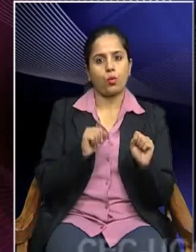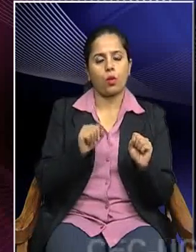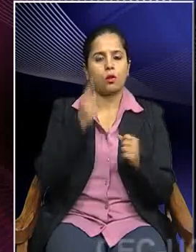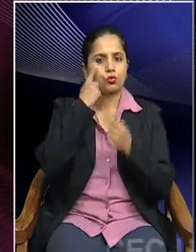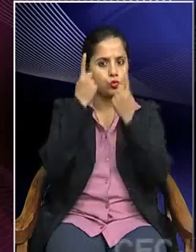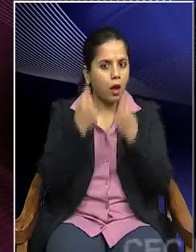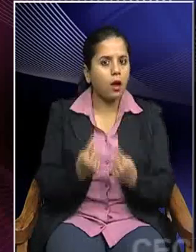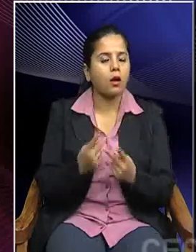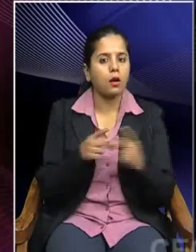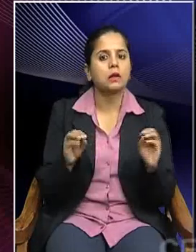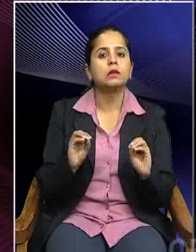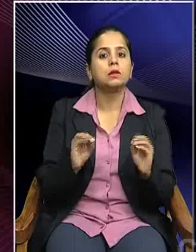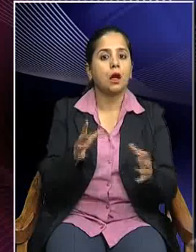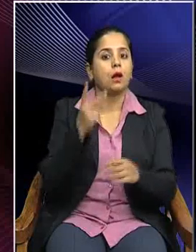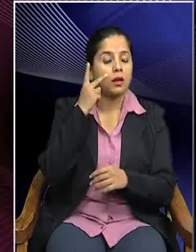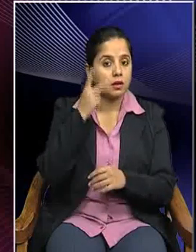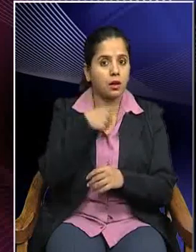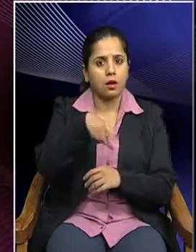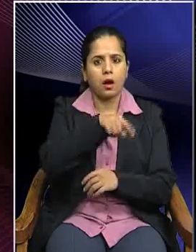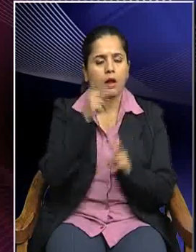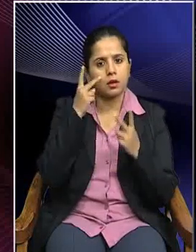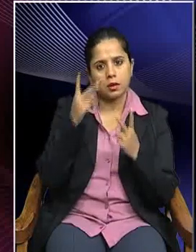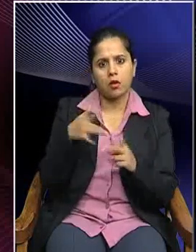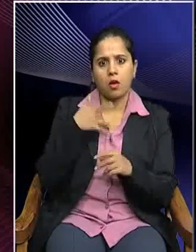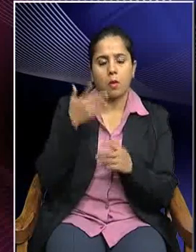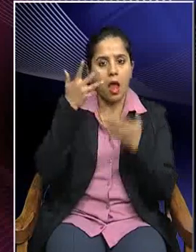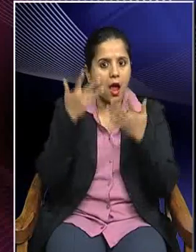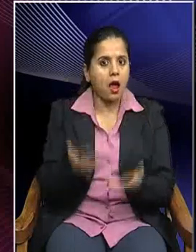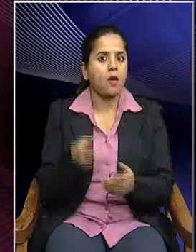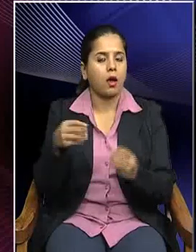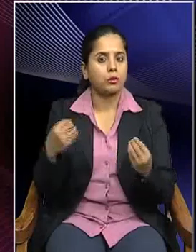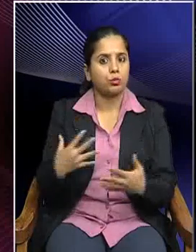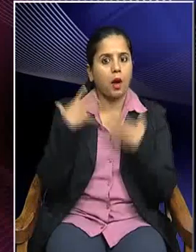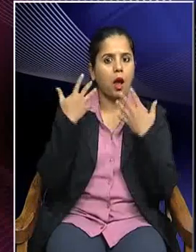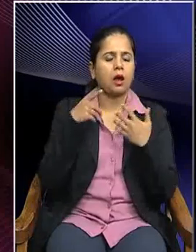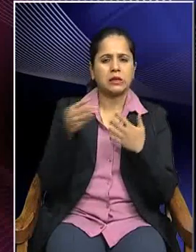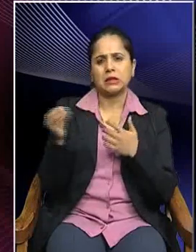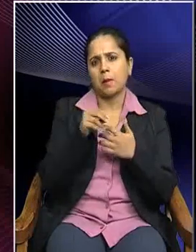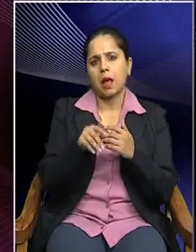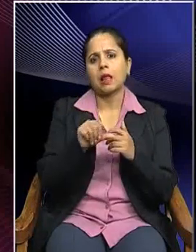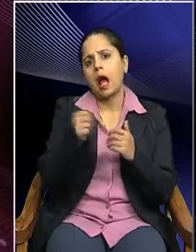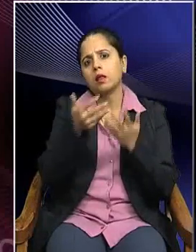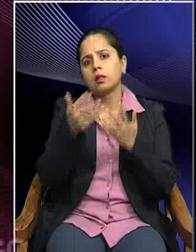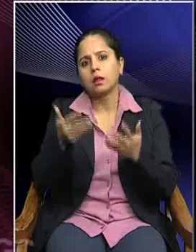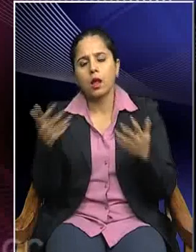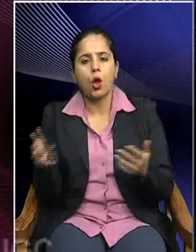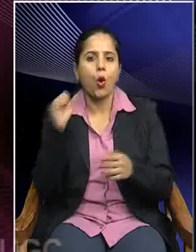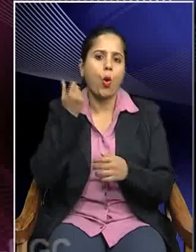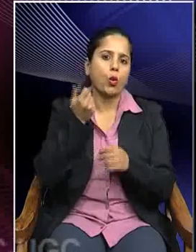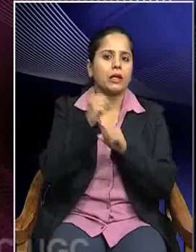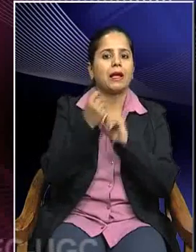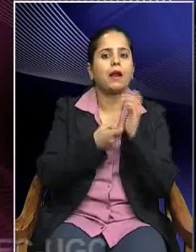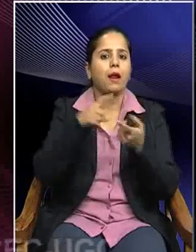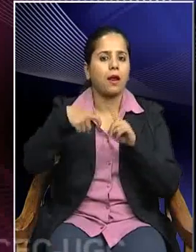assessment. To begin with, it was considered to be heavily inspired, almost a byproduct of Greco-Roman tradition, and